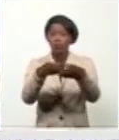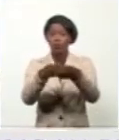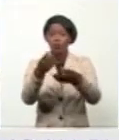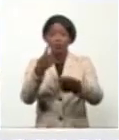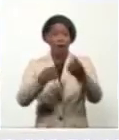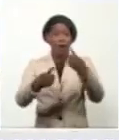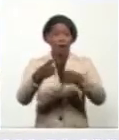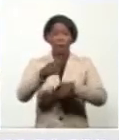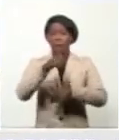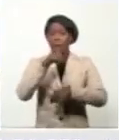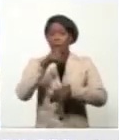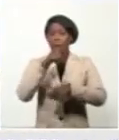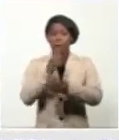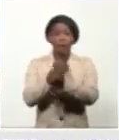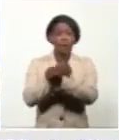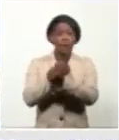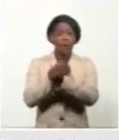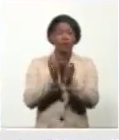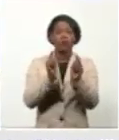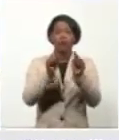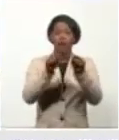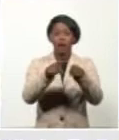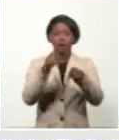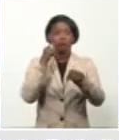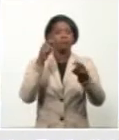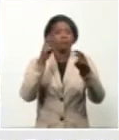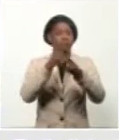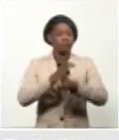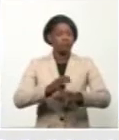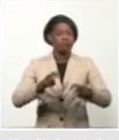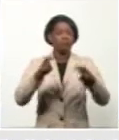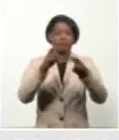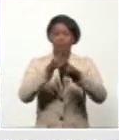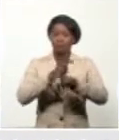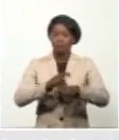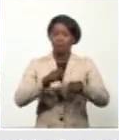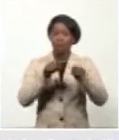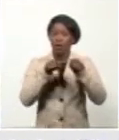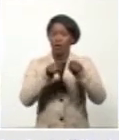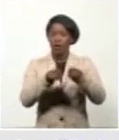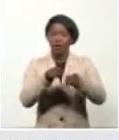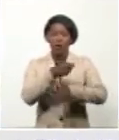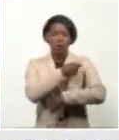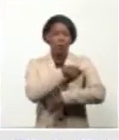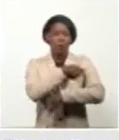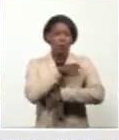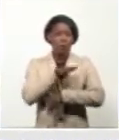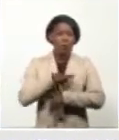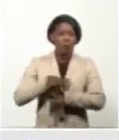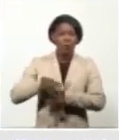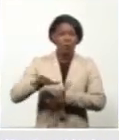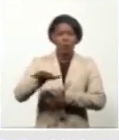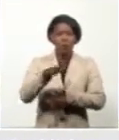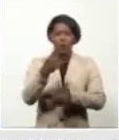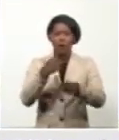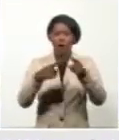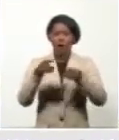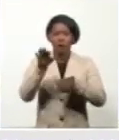Some people consider that perhaps the decrease in cases is a result of the fewer people being